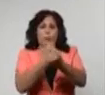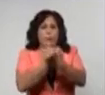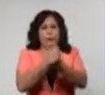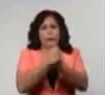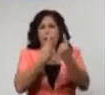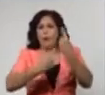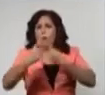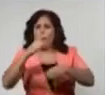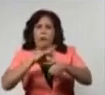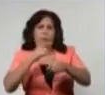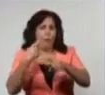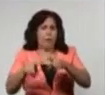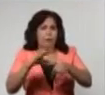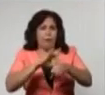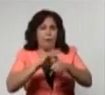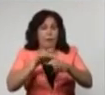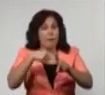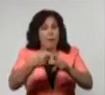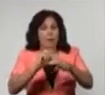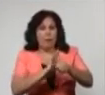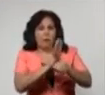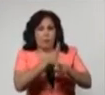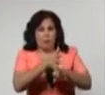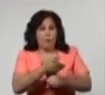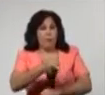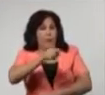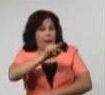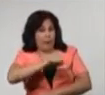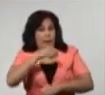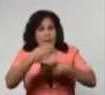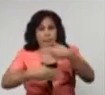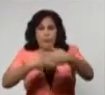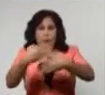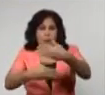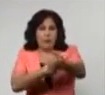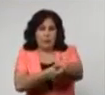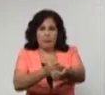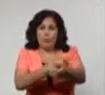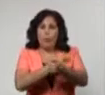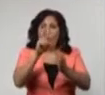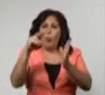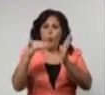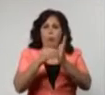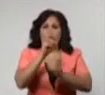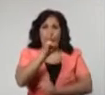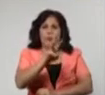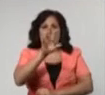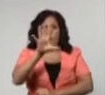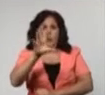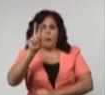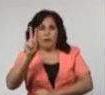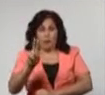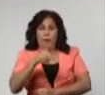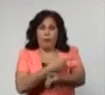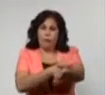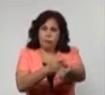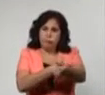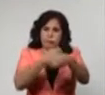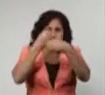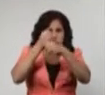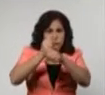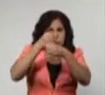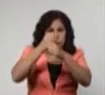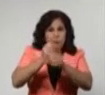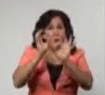lowest figures we've had. We have 502 people under surveillance